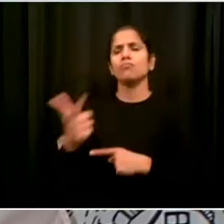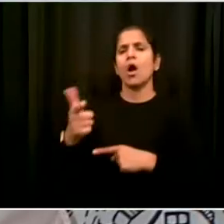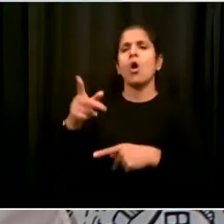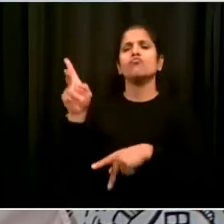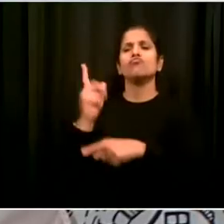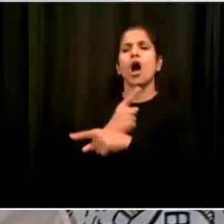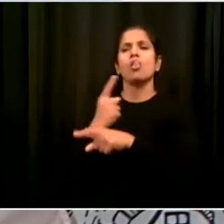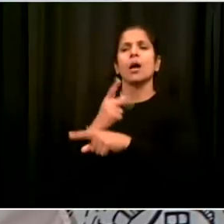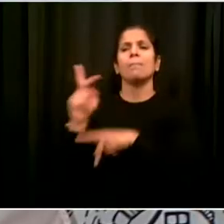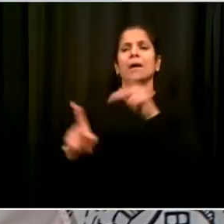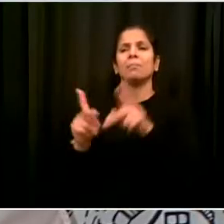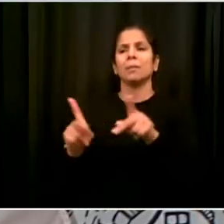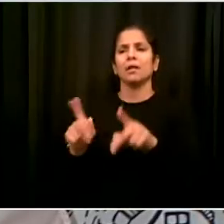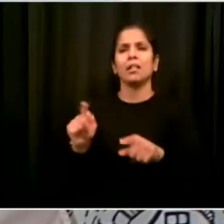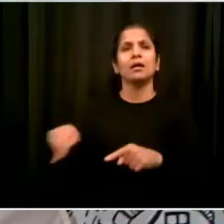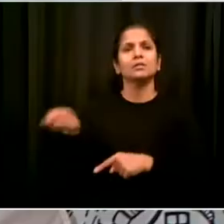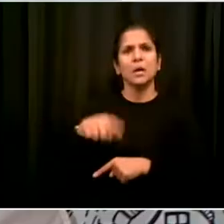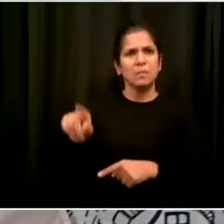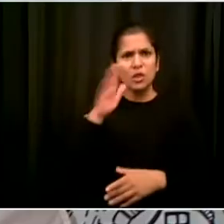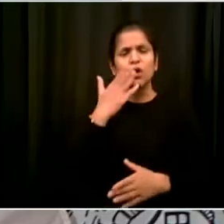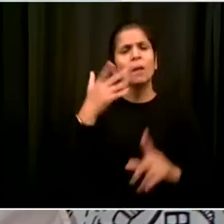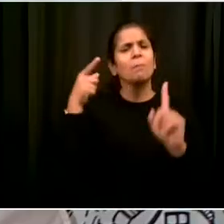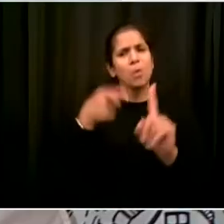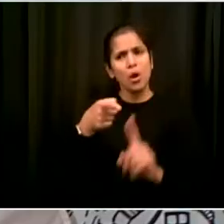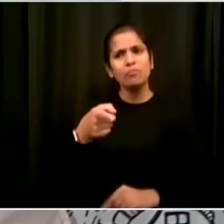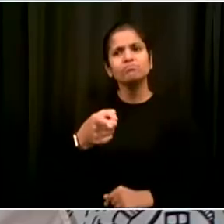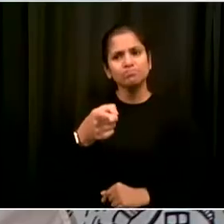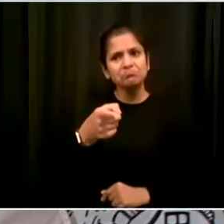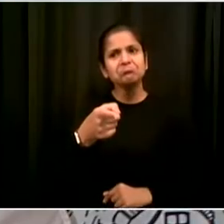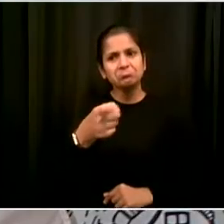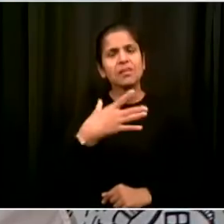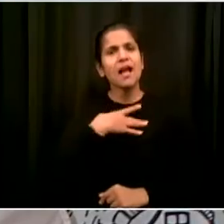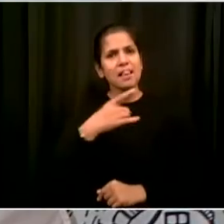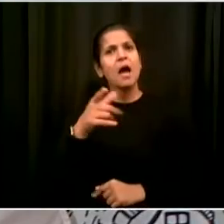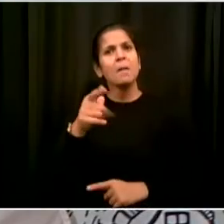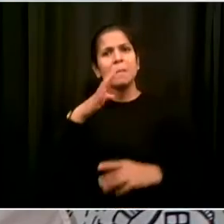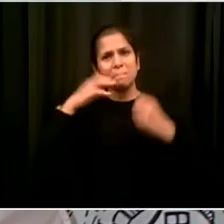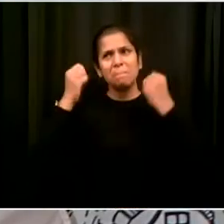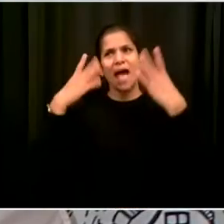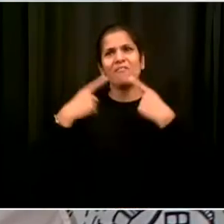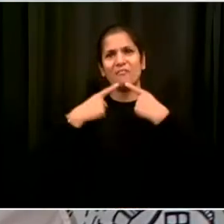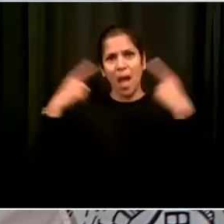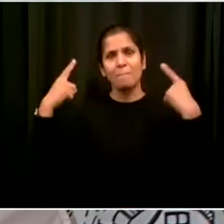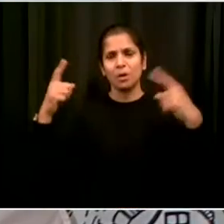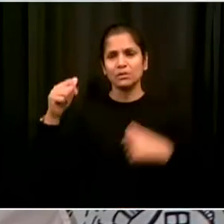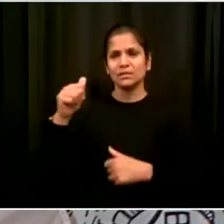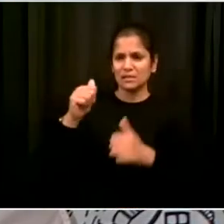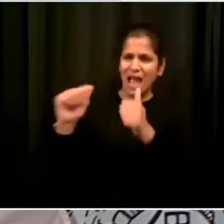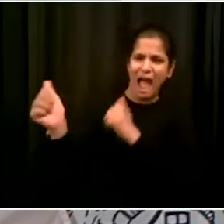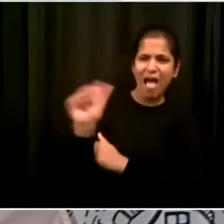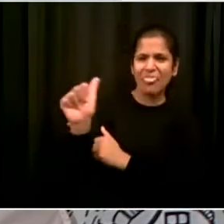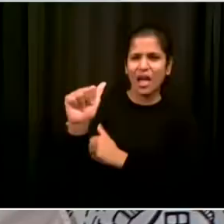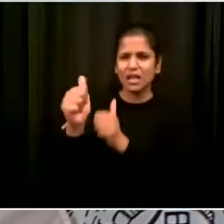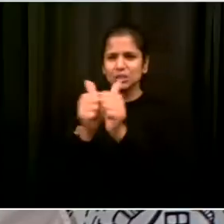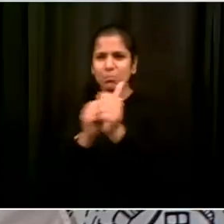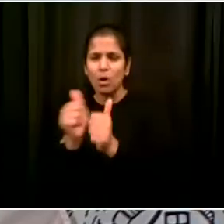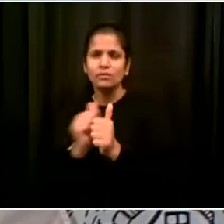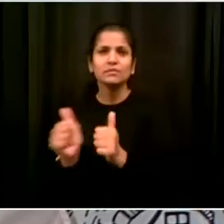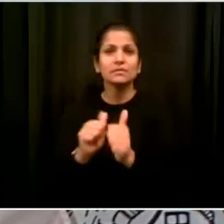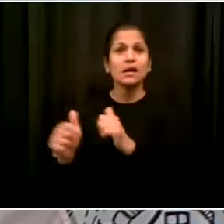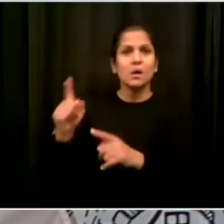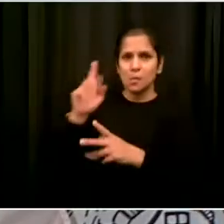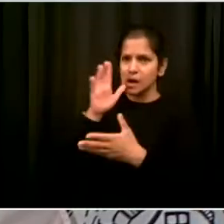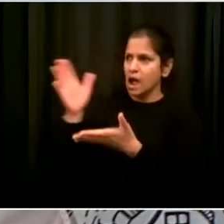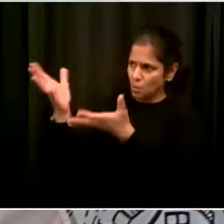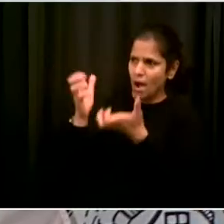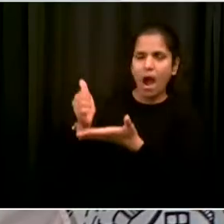Yorkers, iconic New Yorkers who are so devoted to the city and want to help us come back strong. I think a lot of them will be very willing